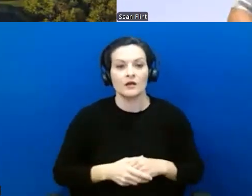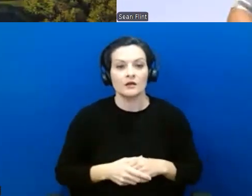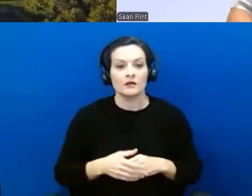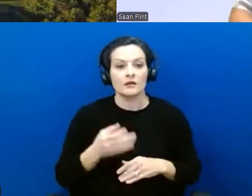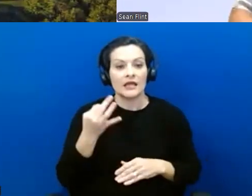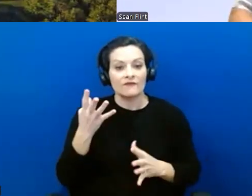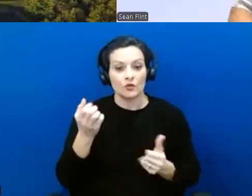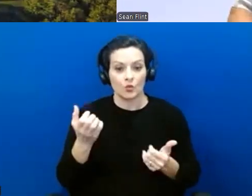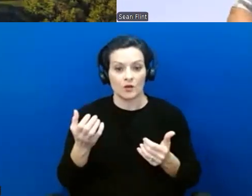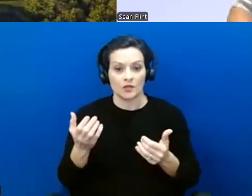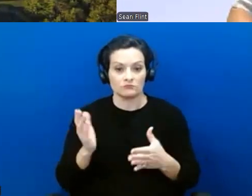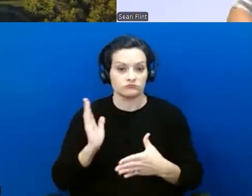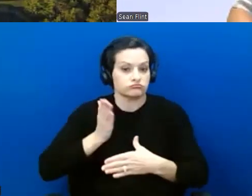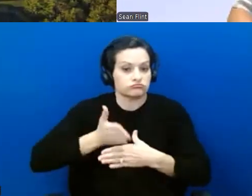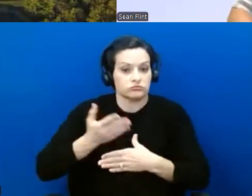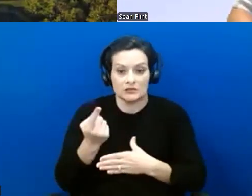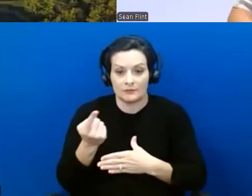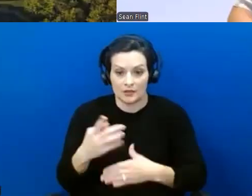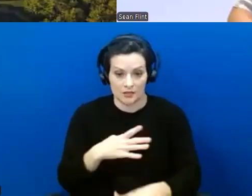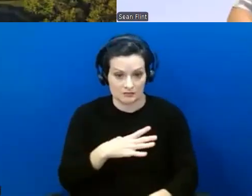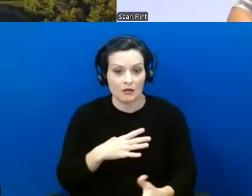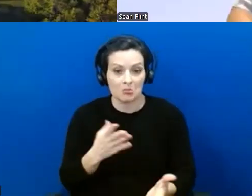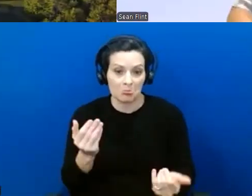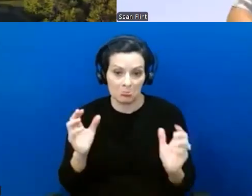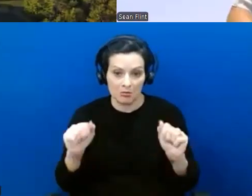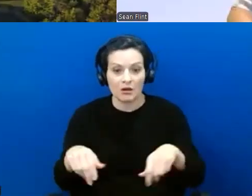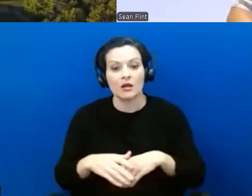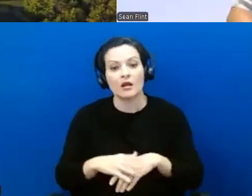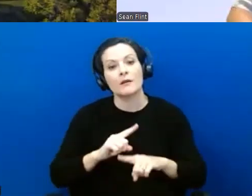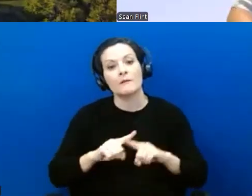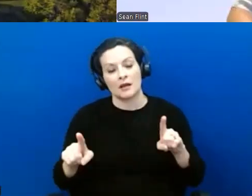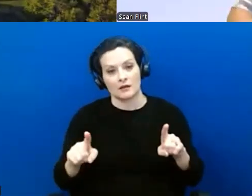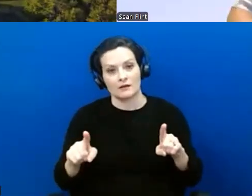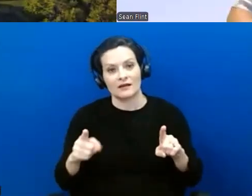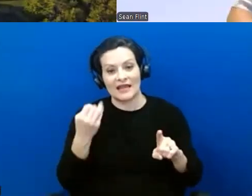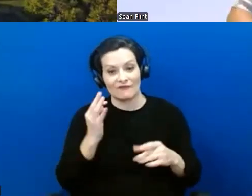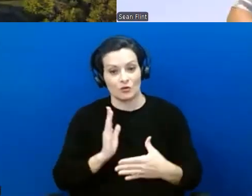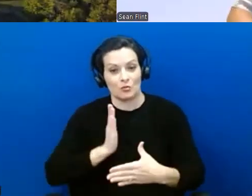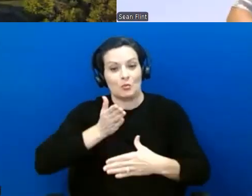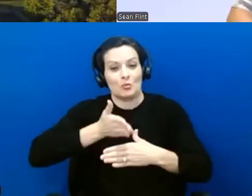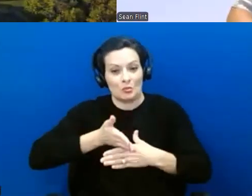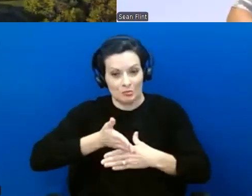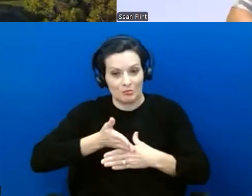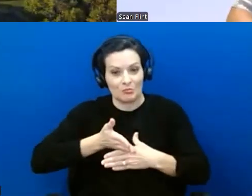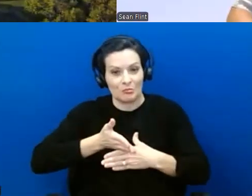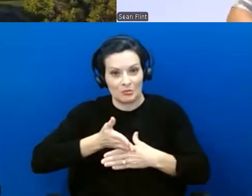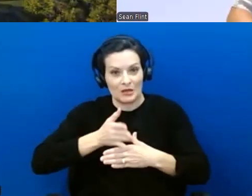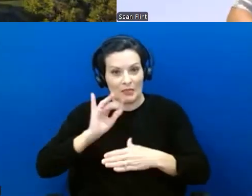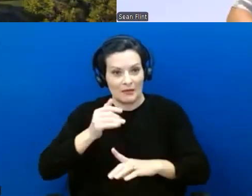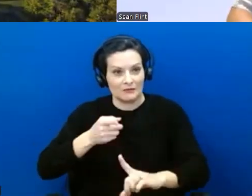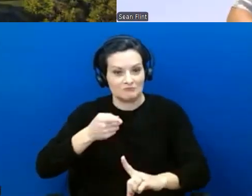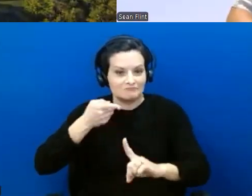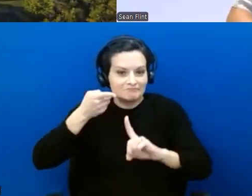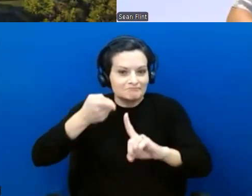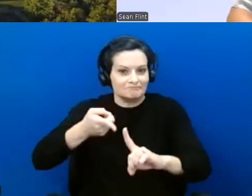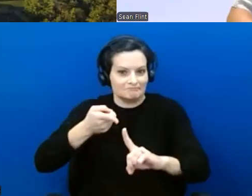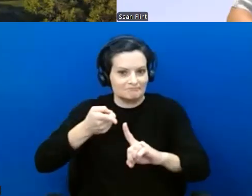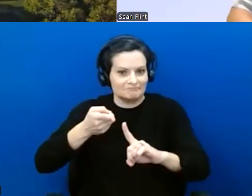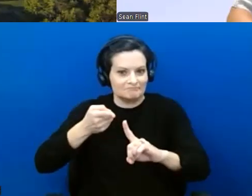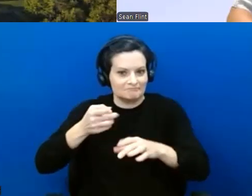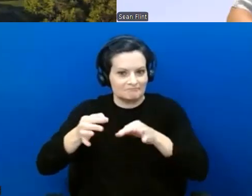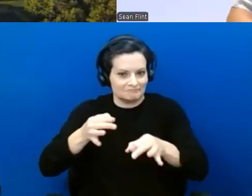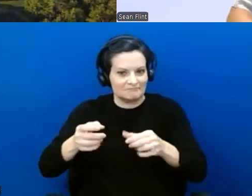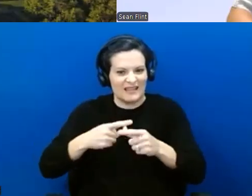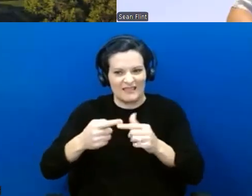really break in, I think it's okay to do that. But just if you break in, just hit that and let the next person go. Go